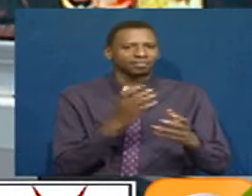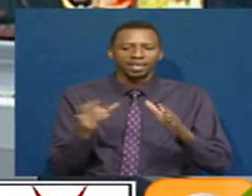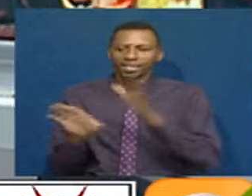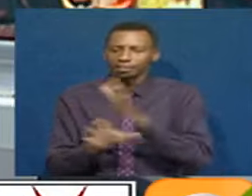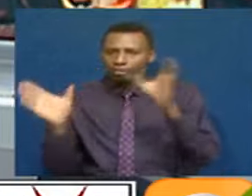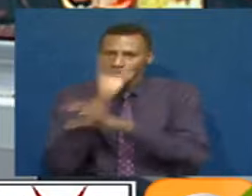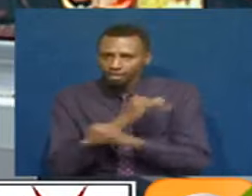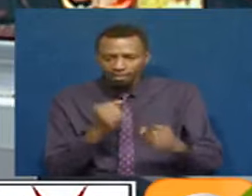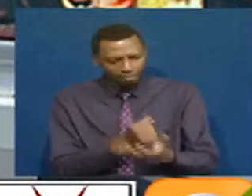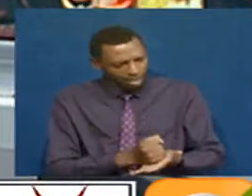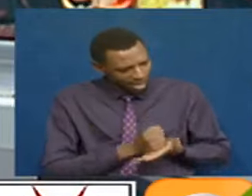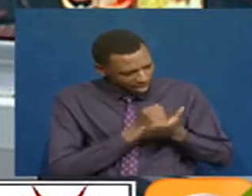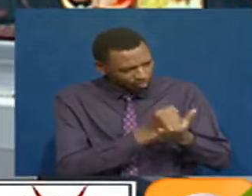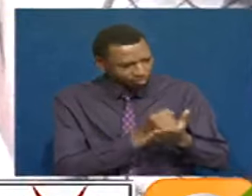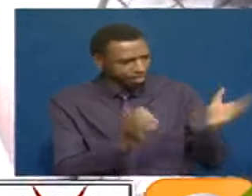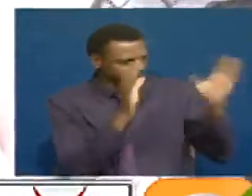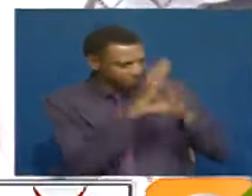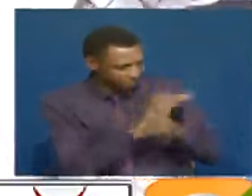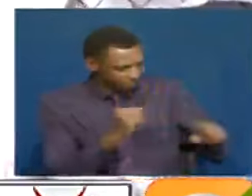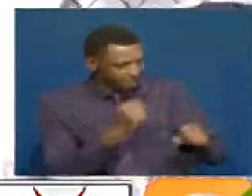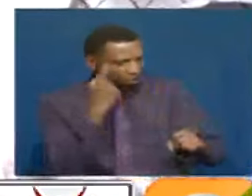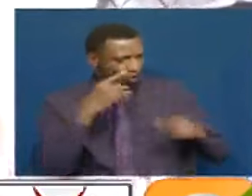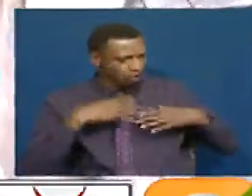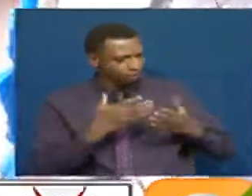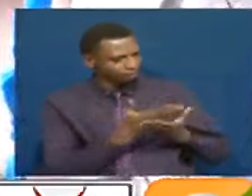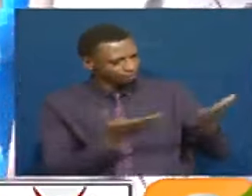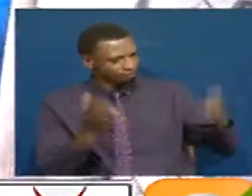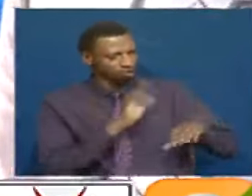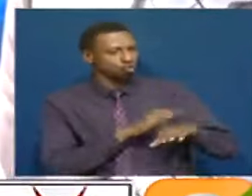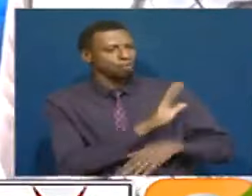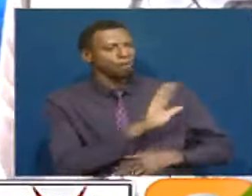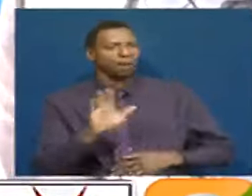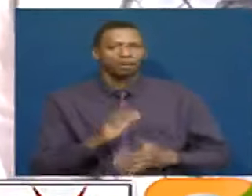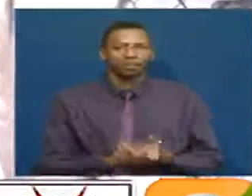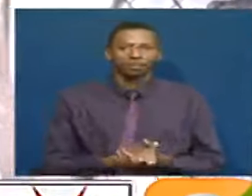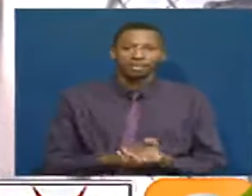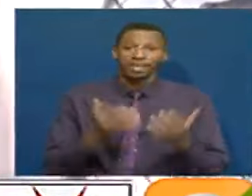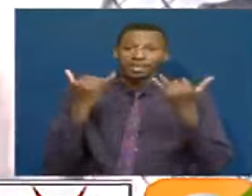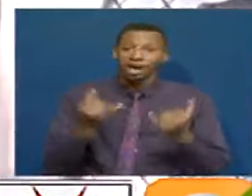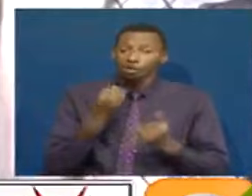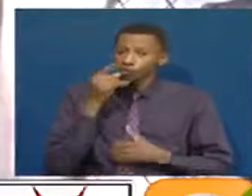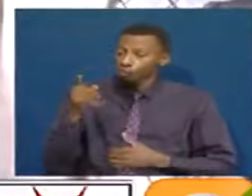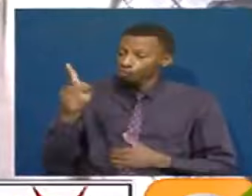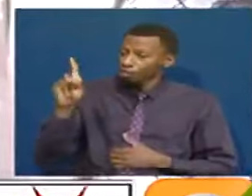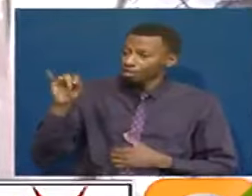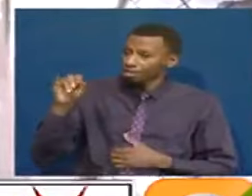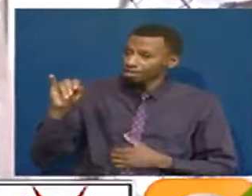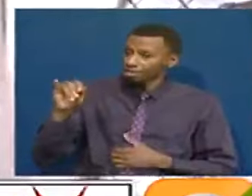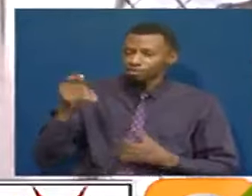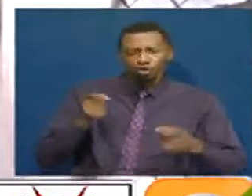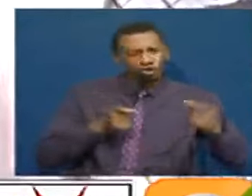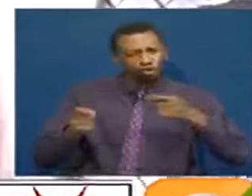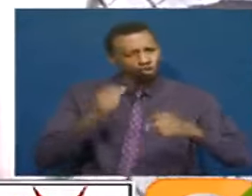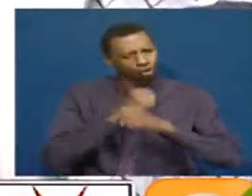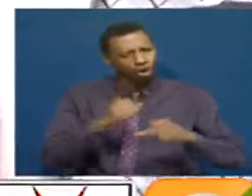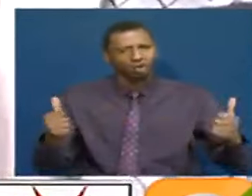the good of the majority. Ningekwambia Mheshimiwa Kithure Kindiki sasa chukua usukani ufanye kazi kwa uadilifu. Kitu